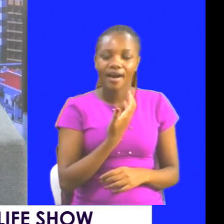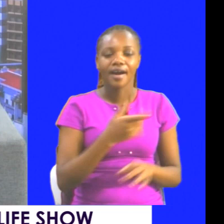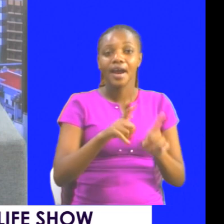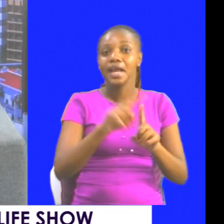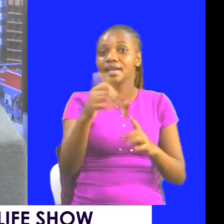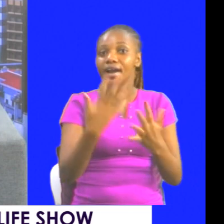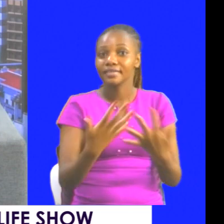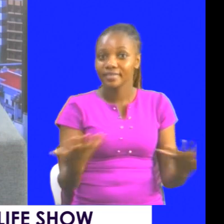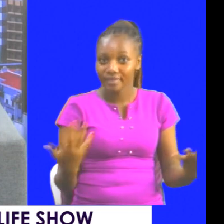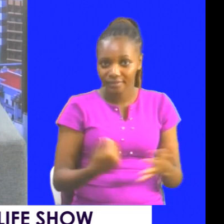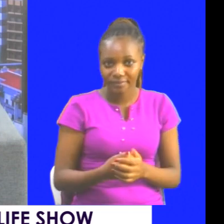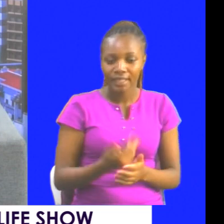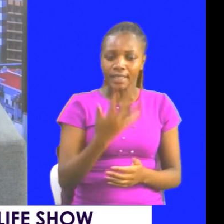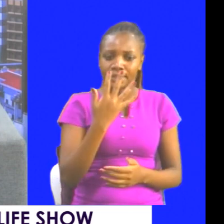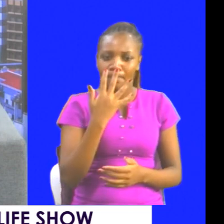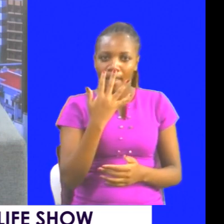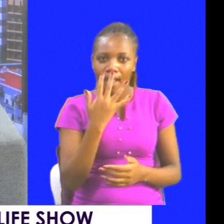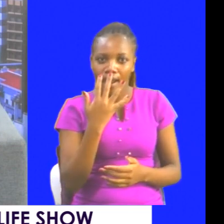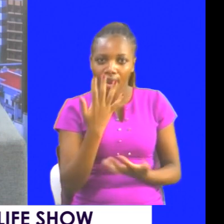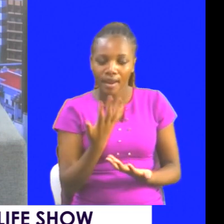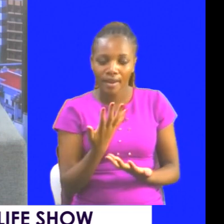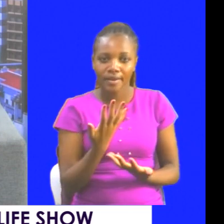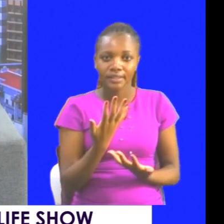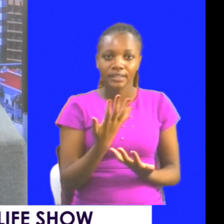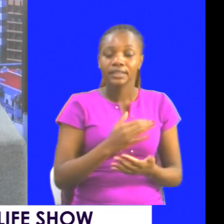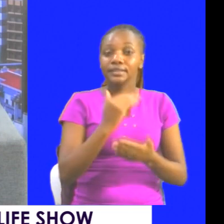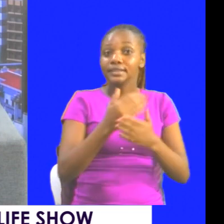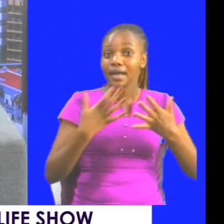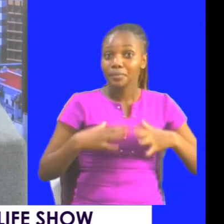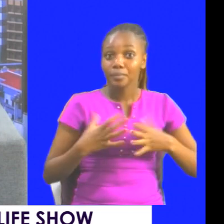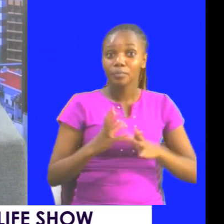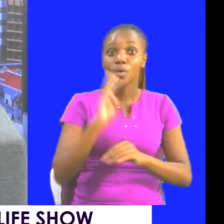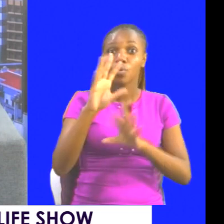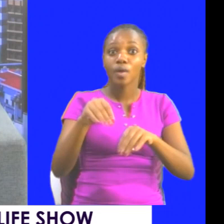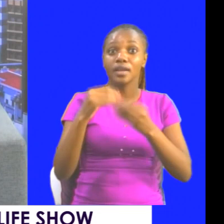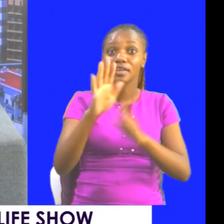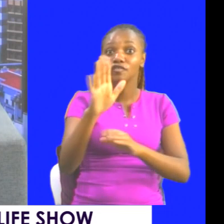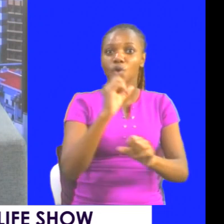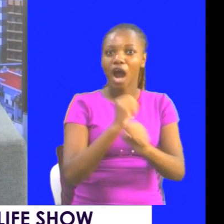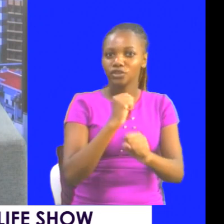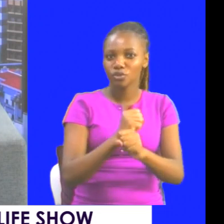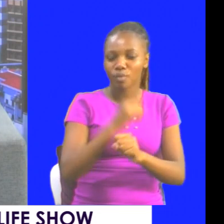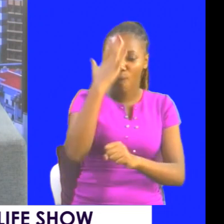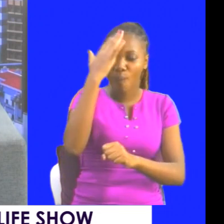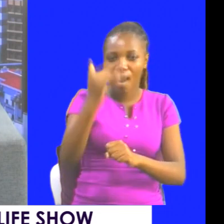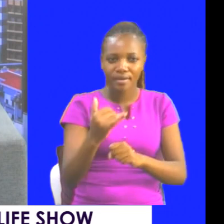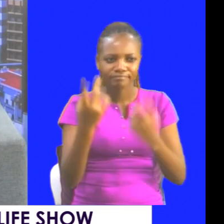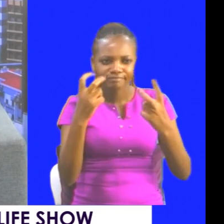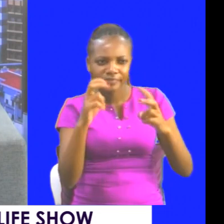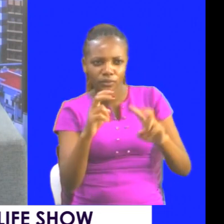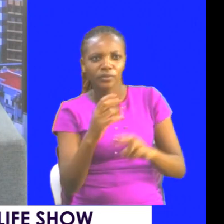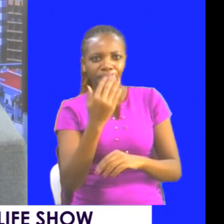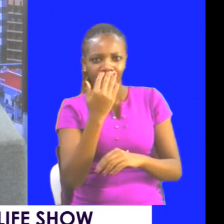and scent psychologies. Some people will give you a job just because of the way you